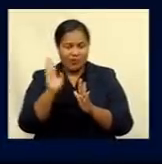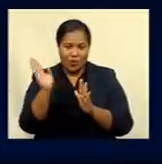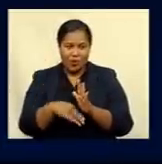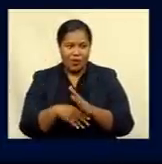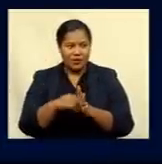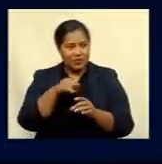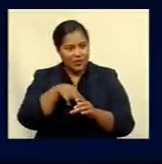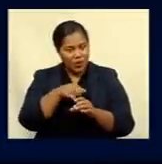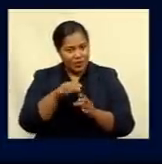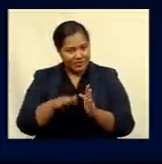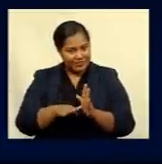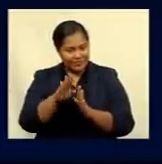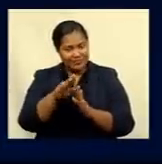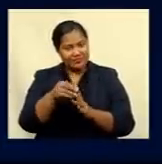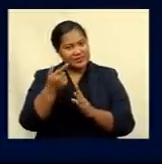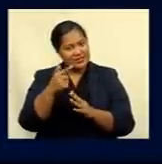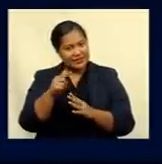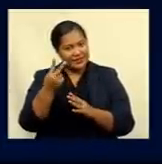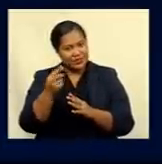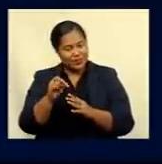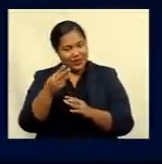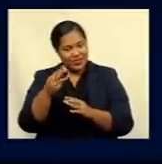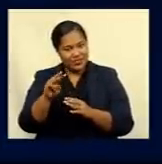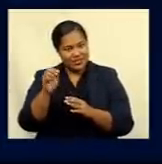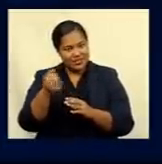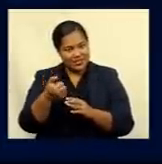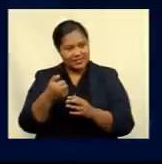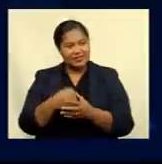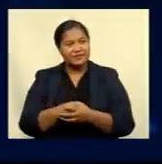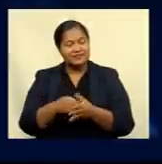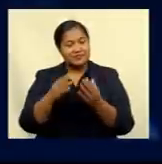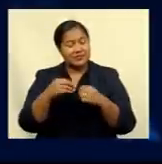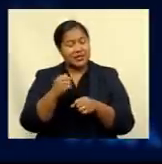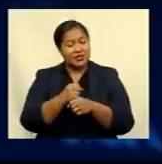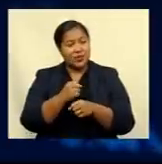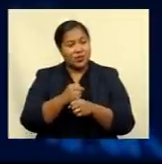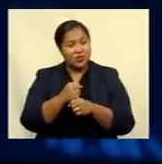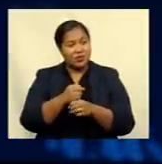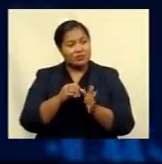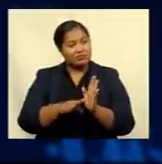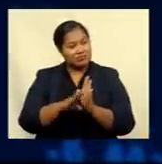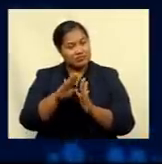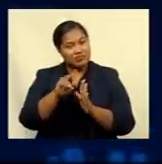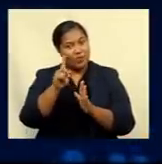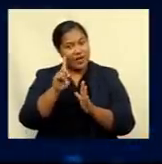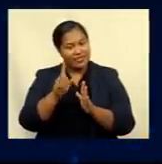Crude oil rose a few dollars to $72 a barrel. Gold rose to end at